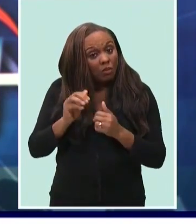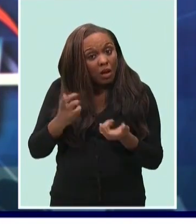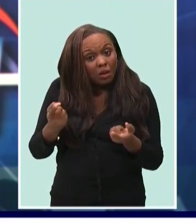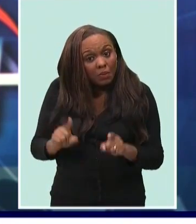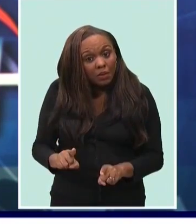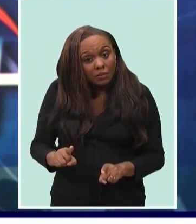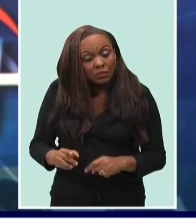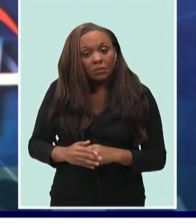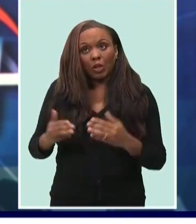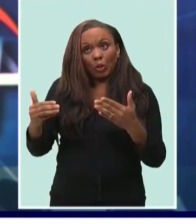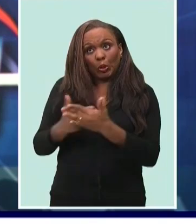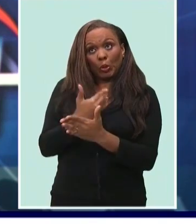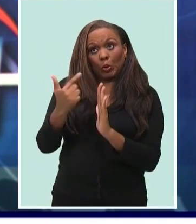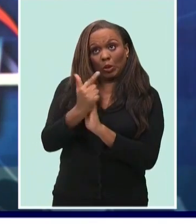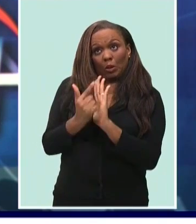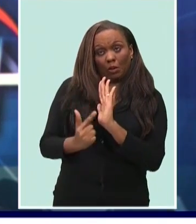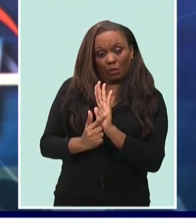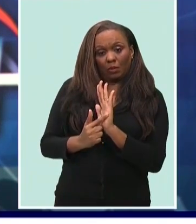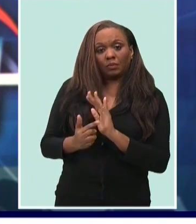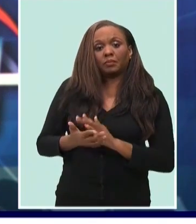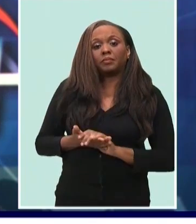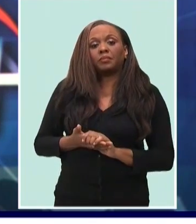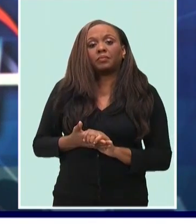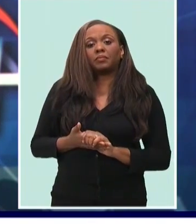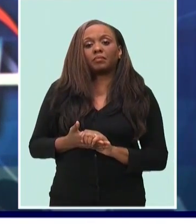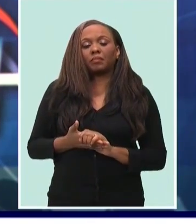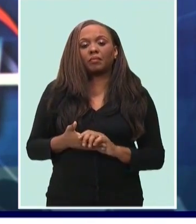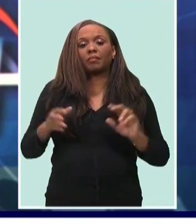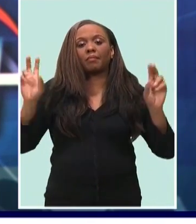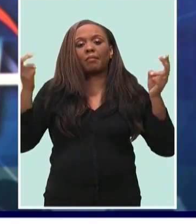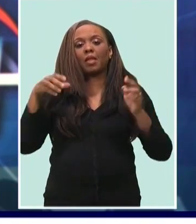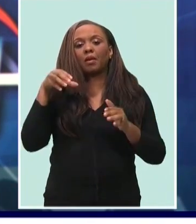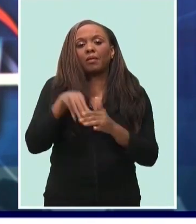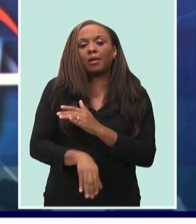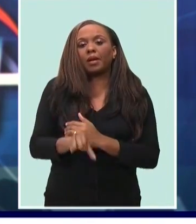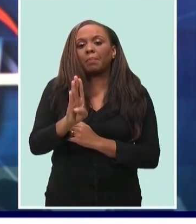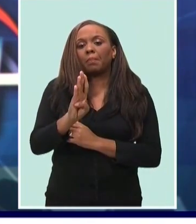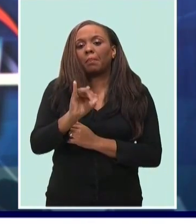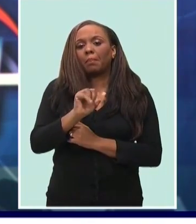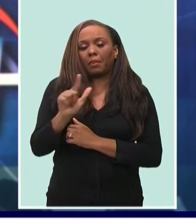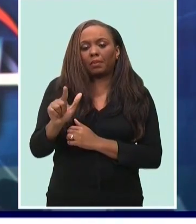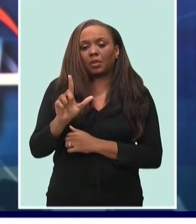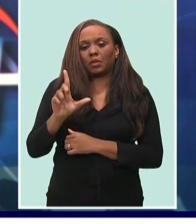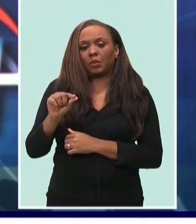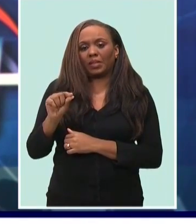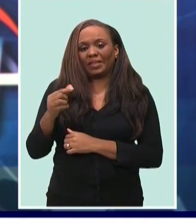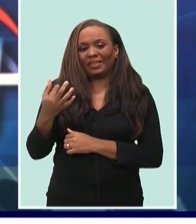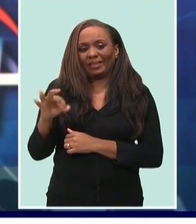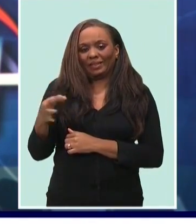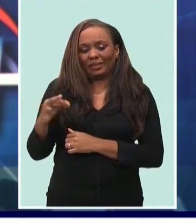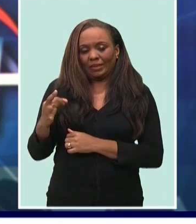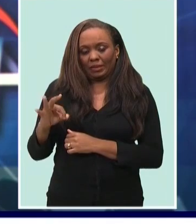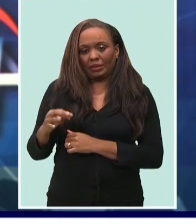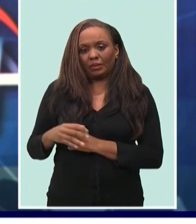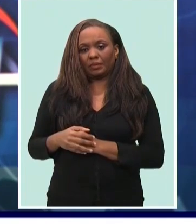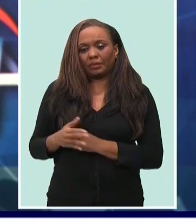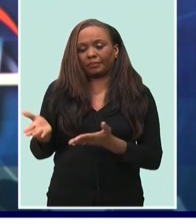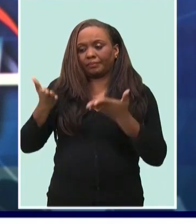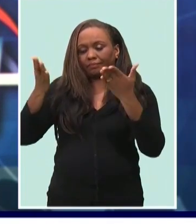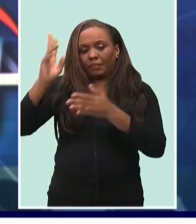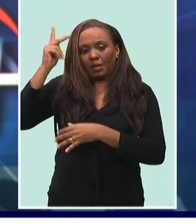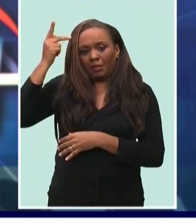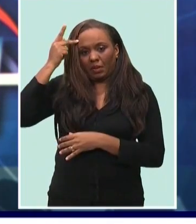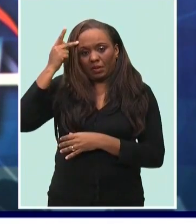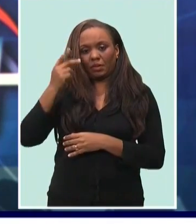second reading of the Proceeds and Instrumentalities of Crime Bill 2019, Attorney General Dale Marshall was critical of those who he